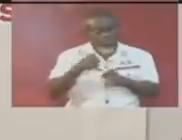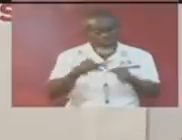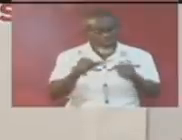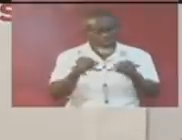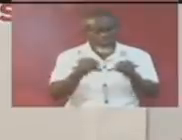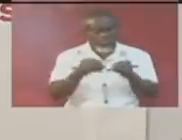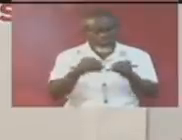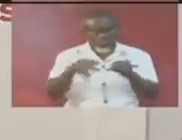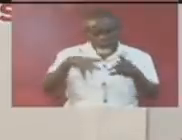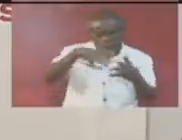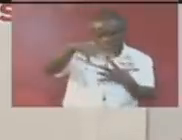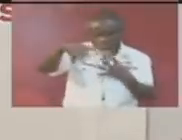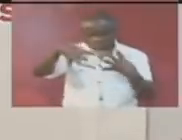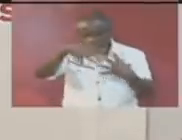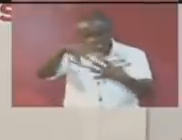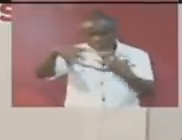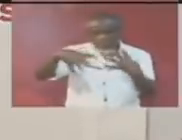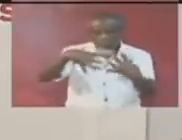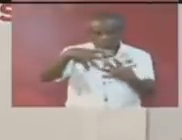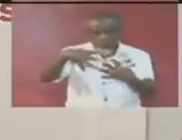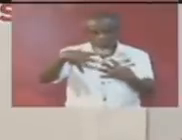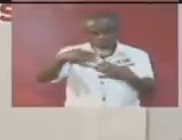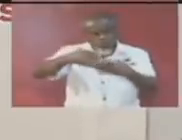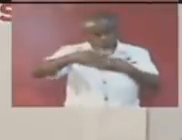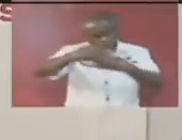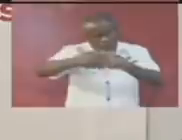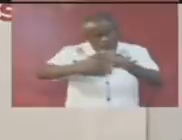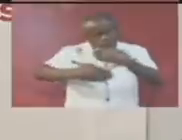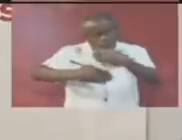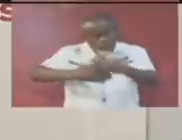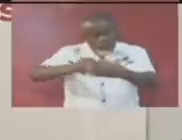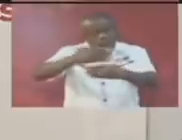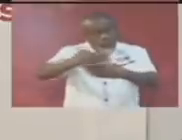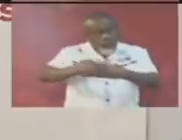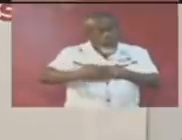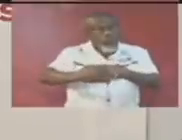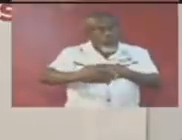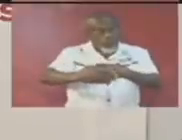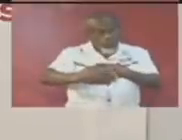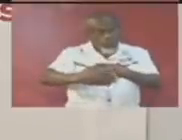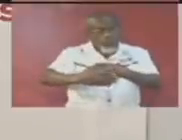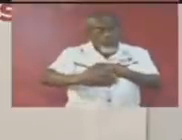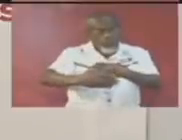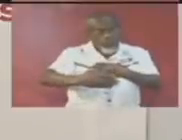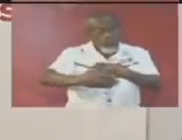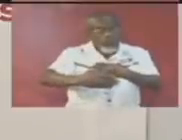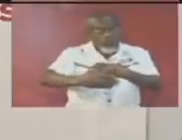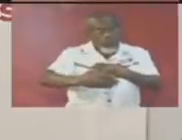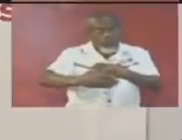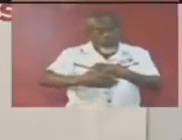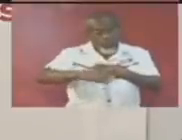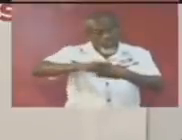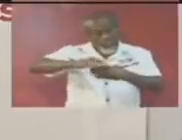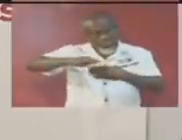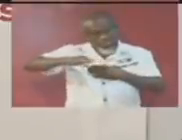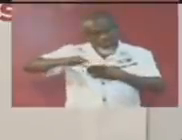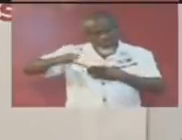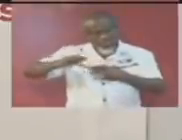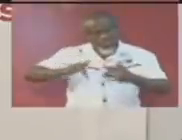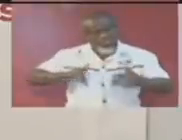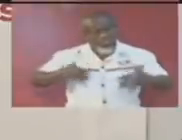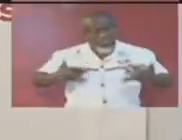event over a protracted period of time, over several different types of events, those